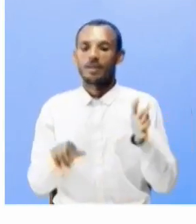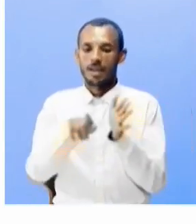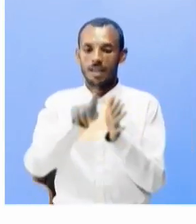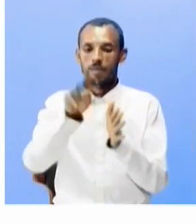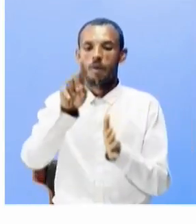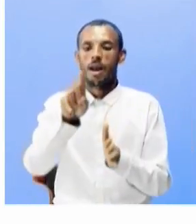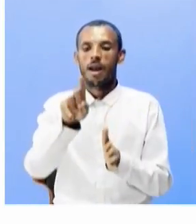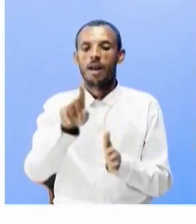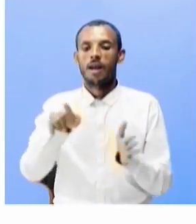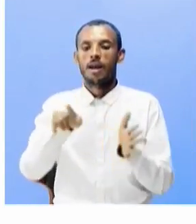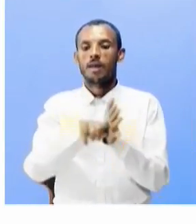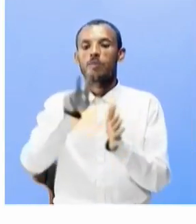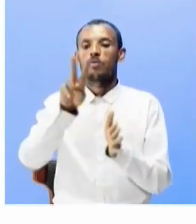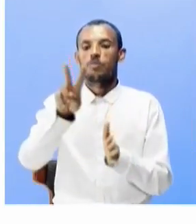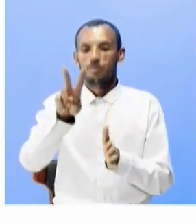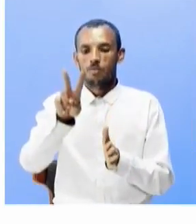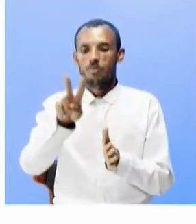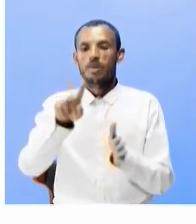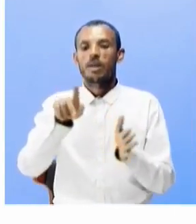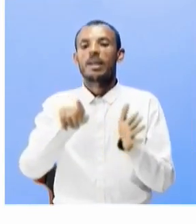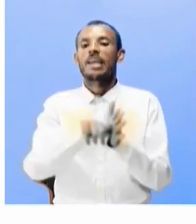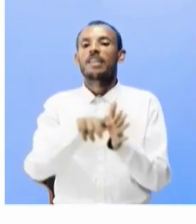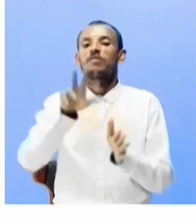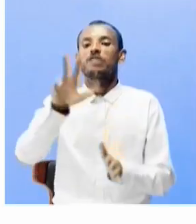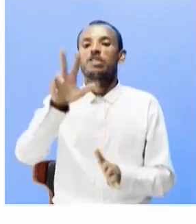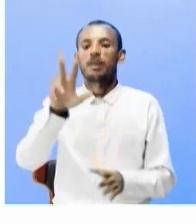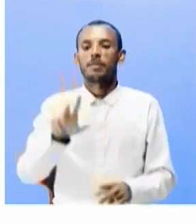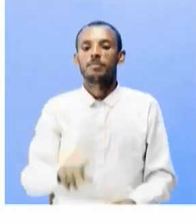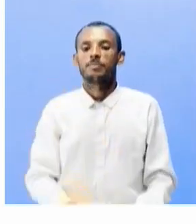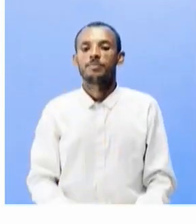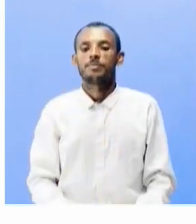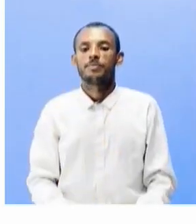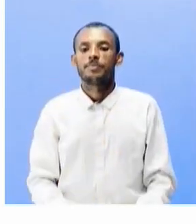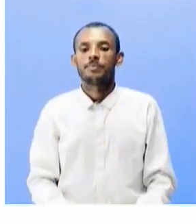-1, -2, -3, and so on.